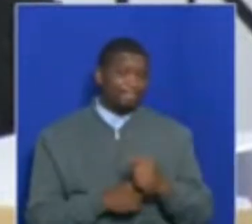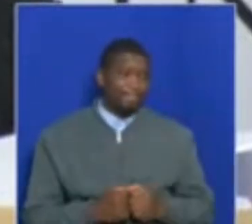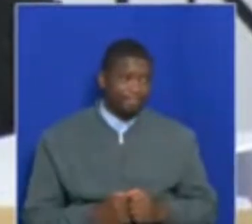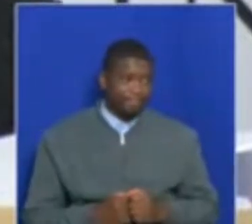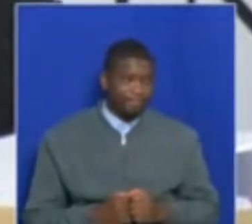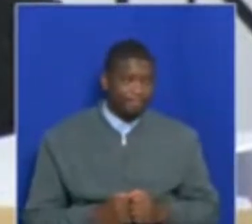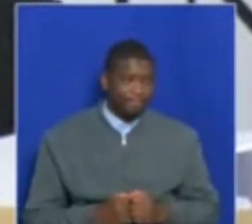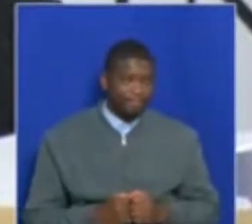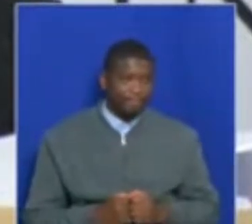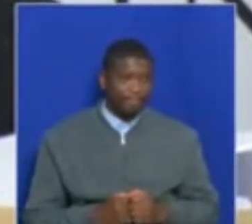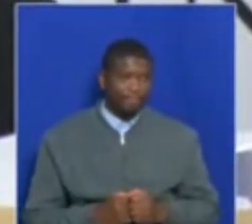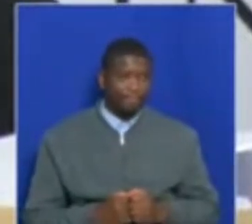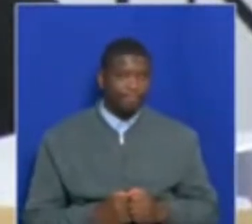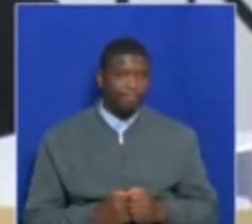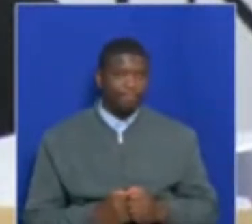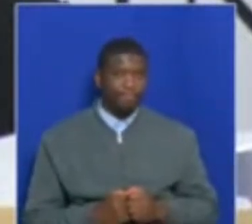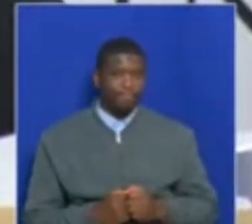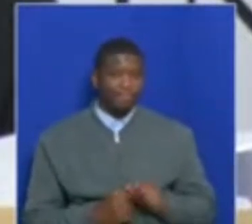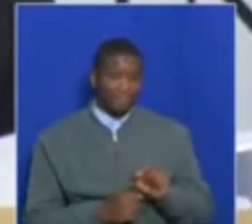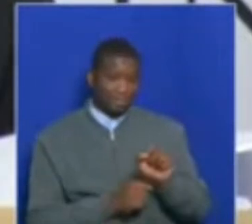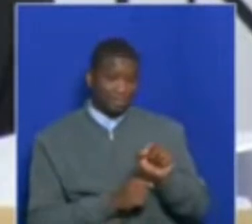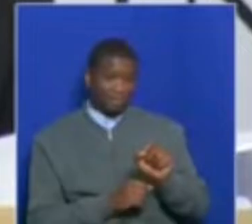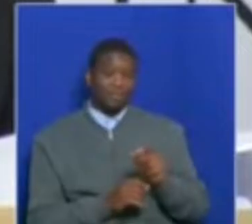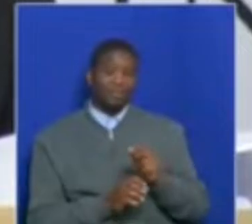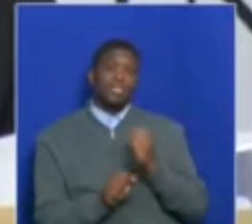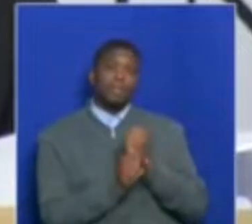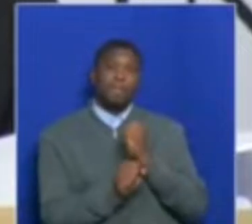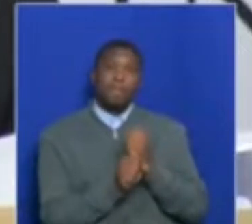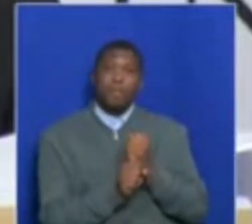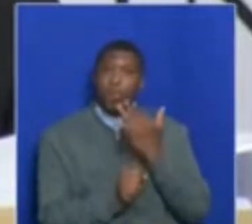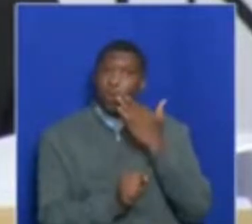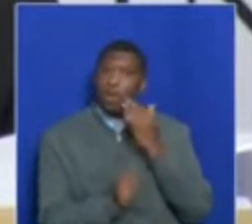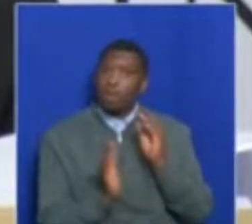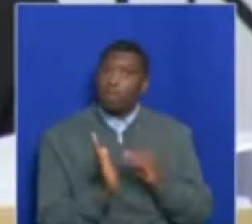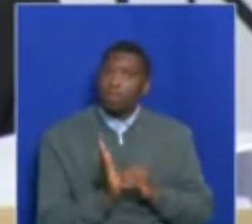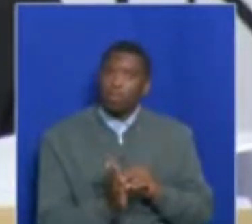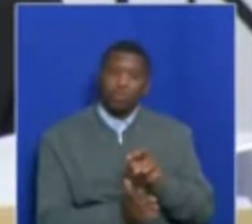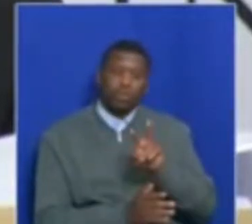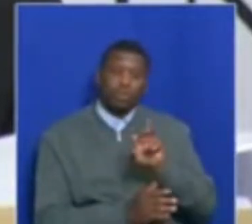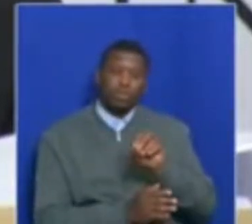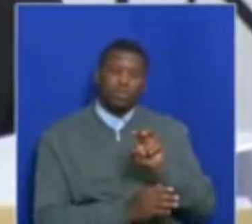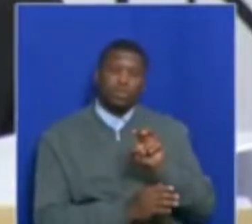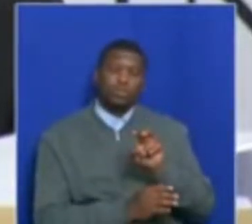this entry was made on 2022,